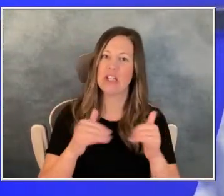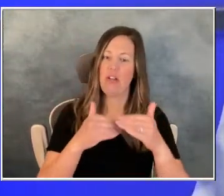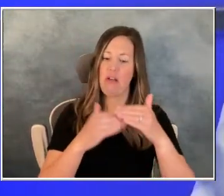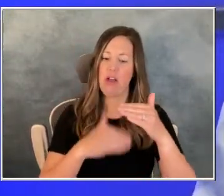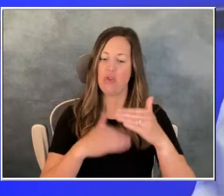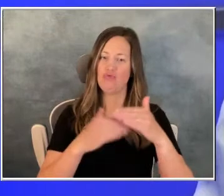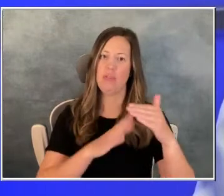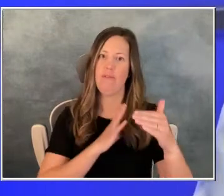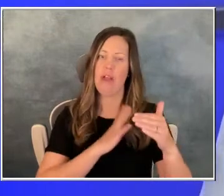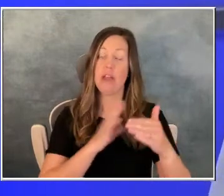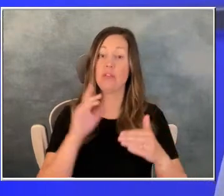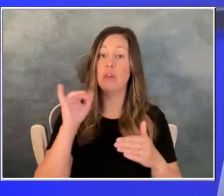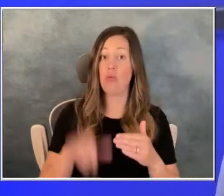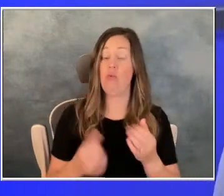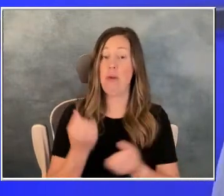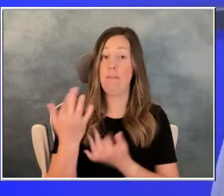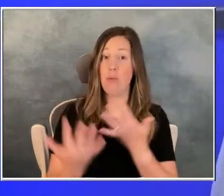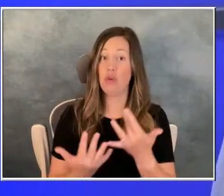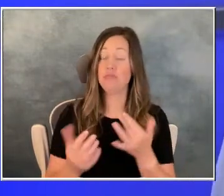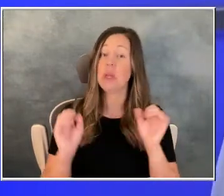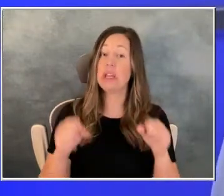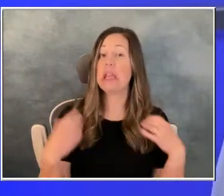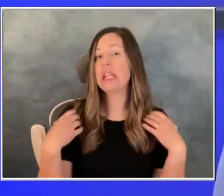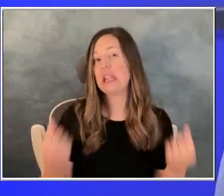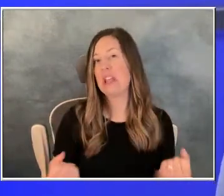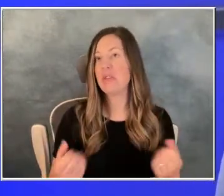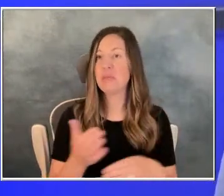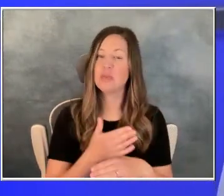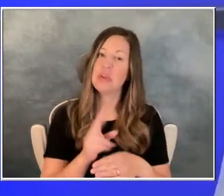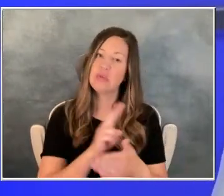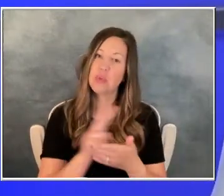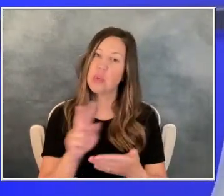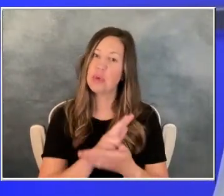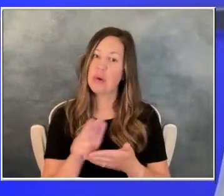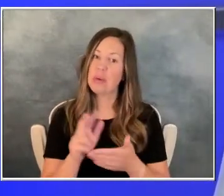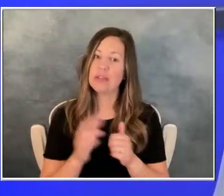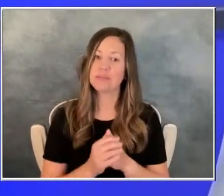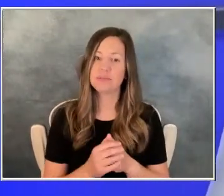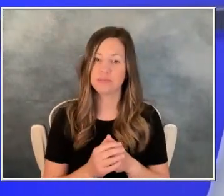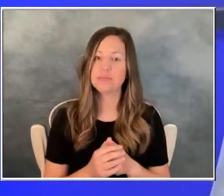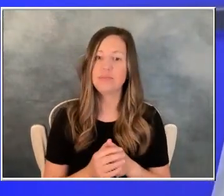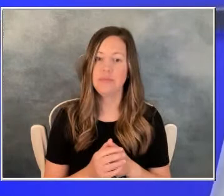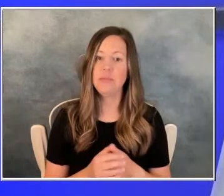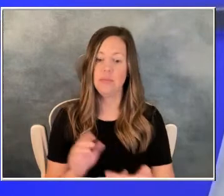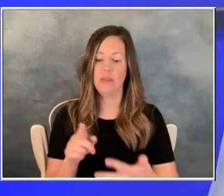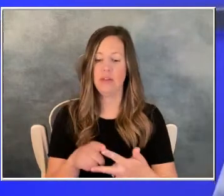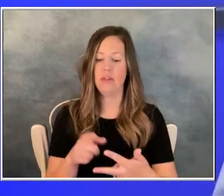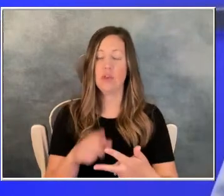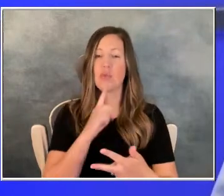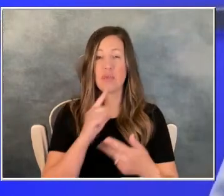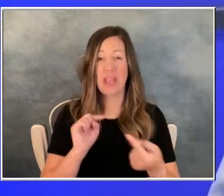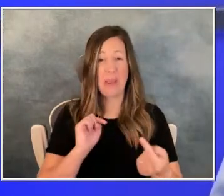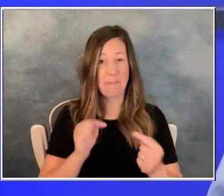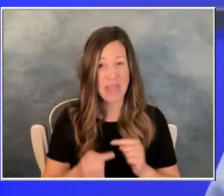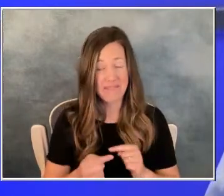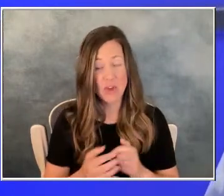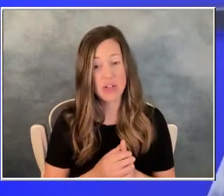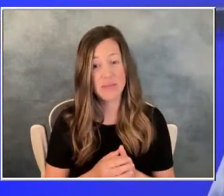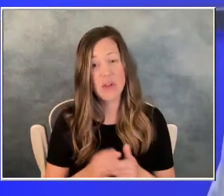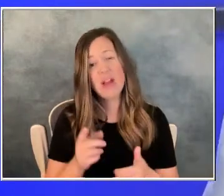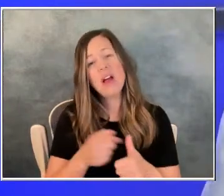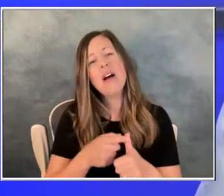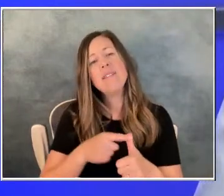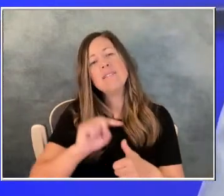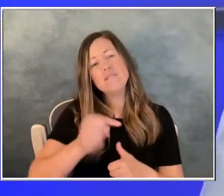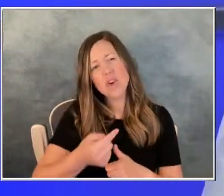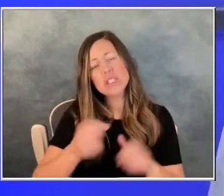those burns, with good wound care, can heal between 2 to 3 weeks. And those are the ones that are very painful. Now, first-degree burn can be painful, but not